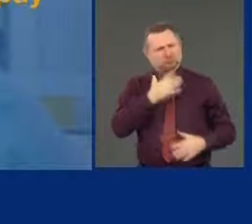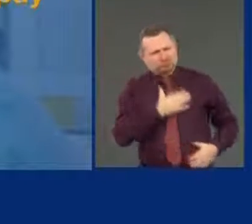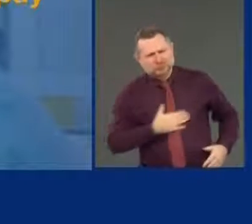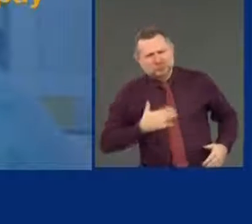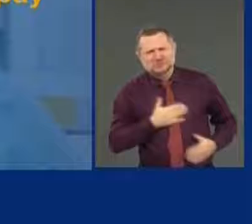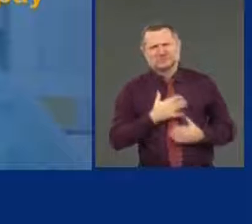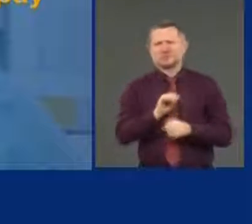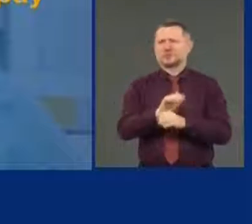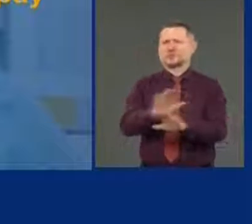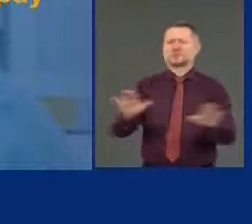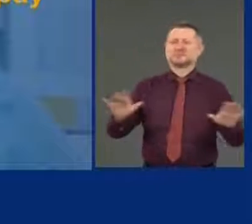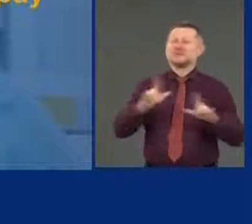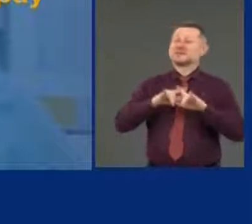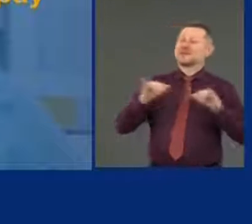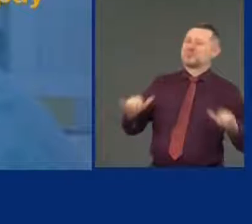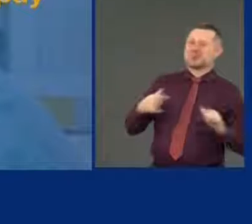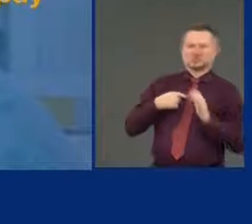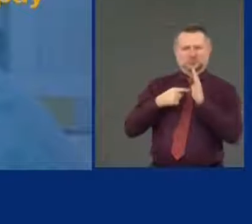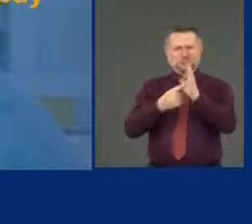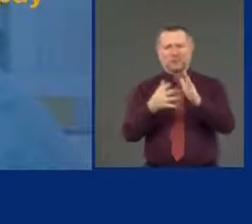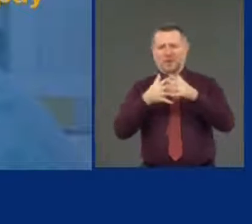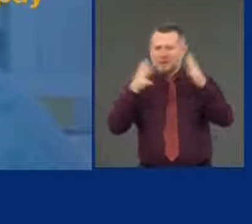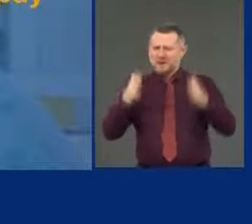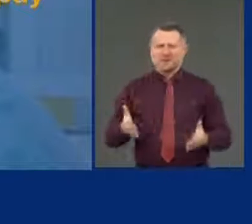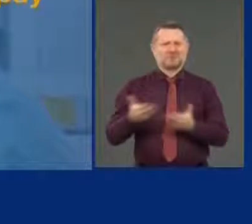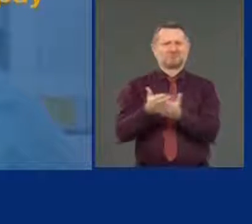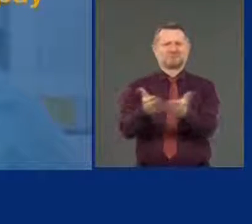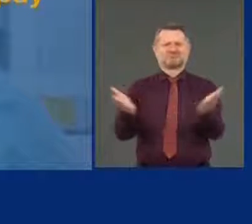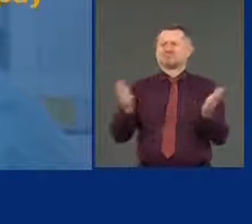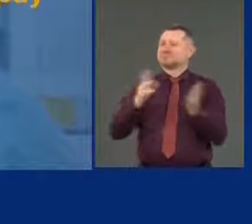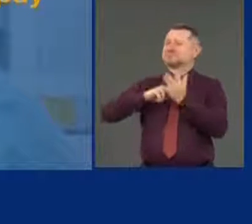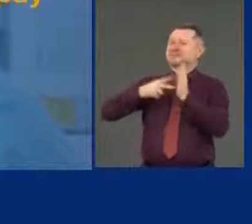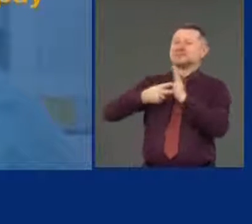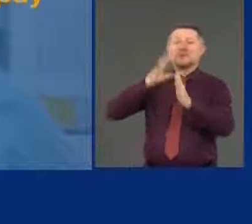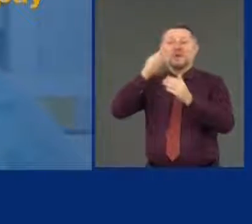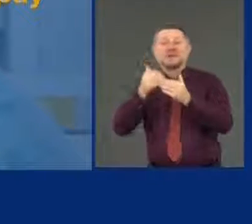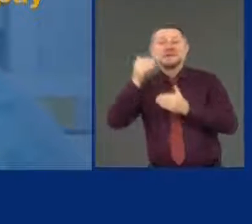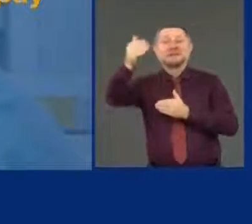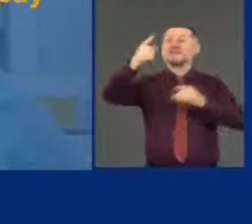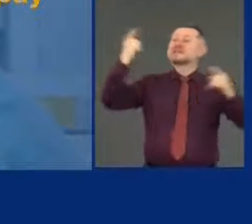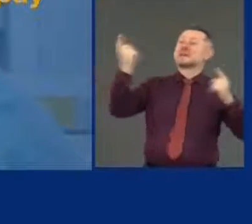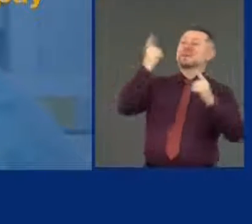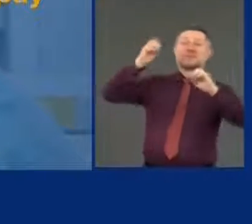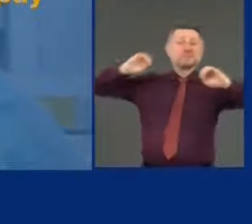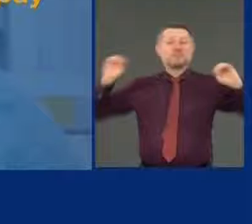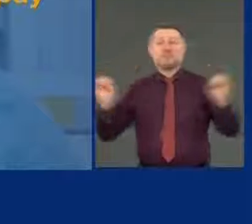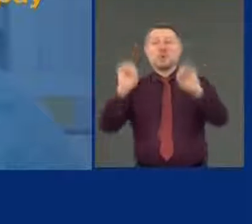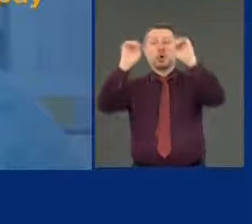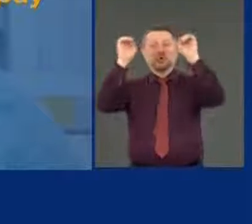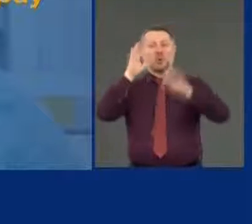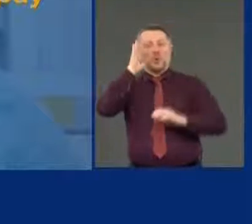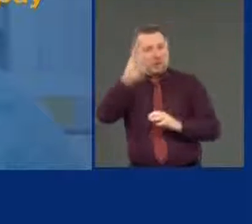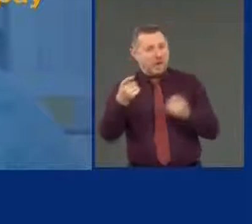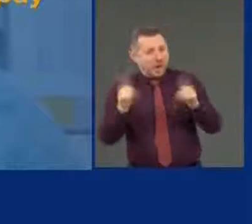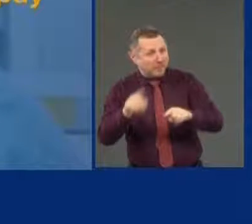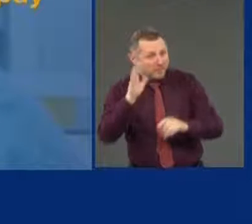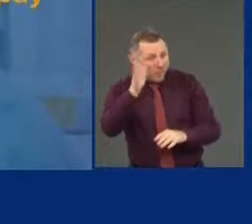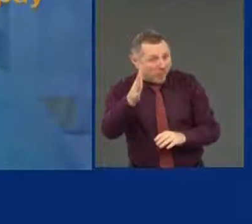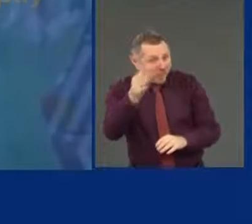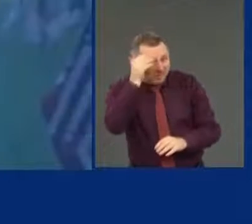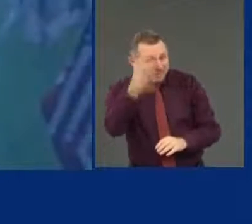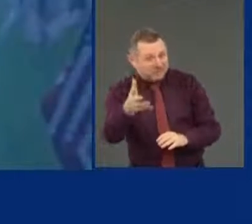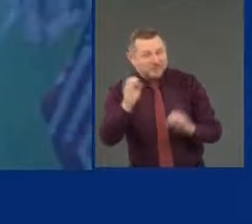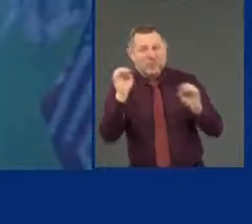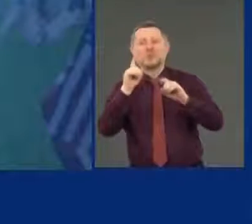Americans that when there is a next time, and there is a next time, that we truly appreciate those people who show up and do